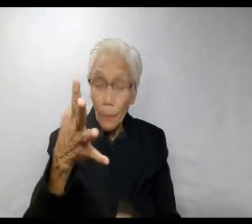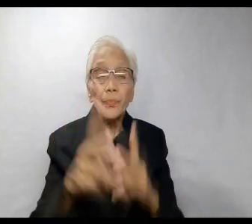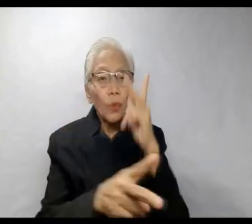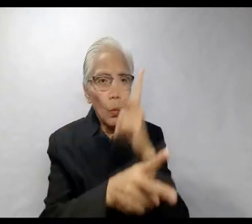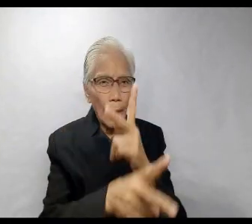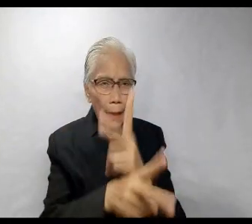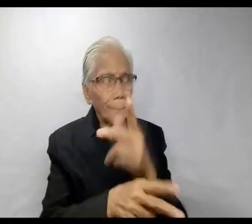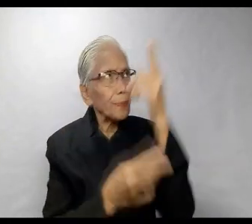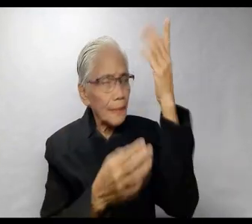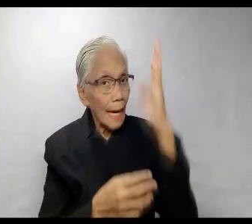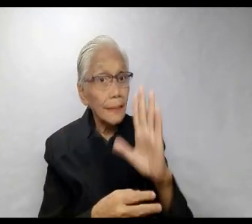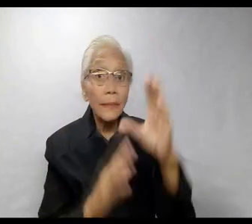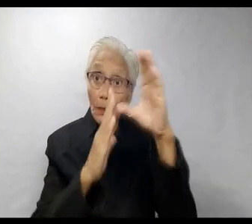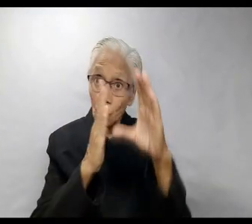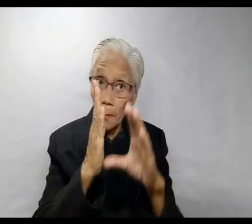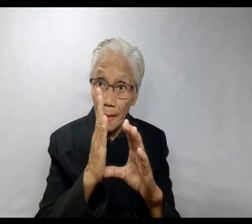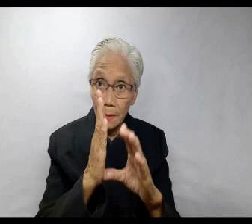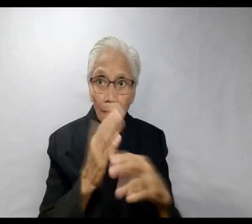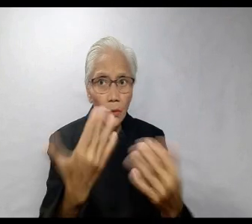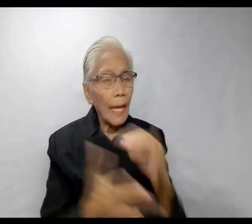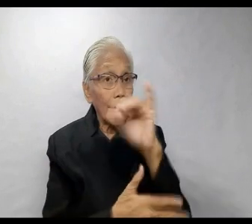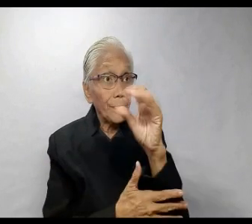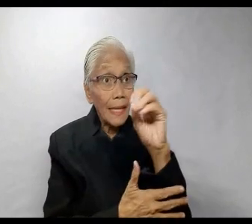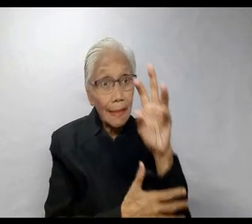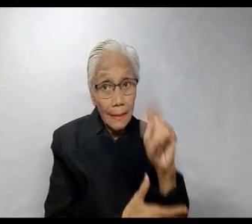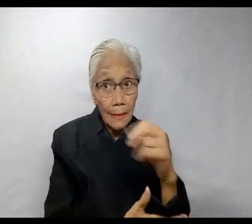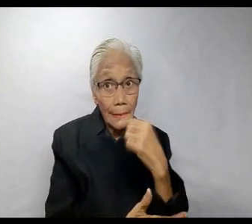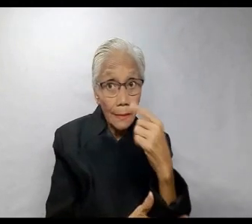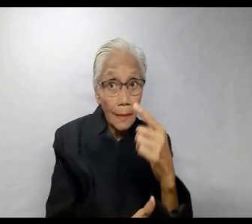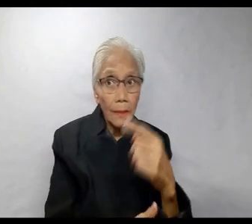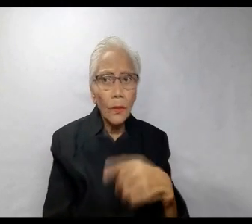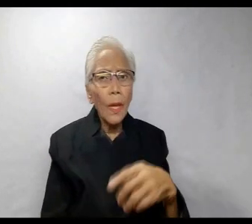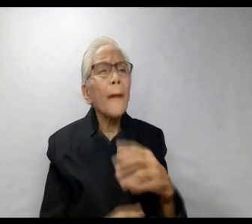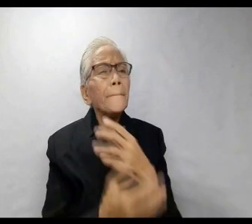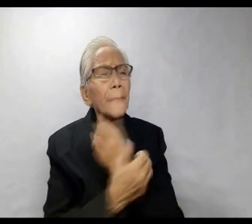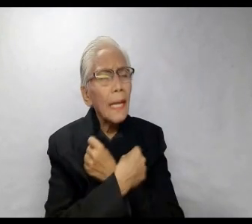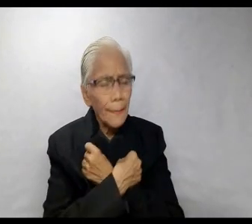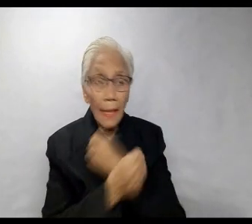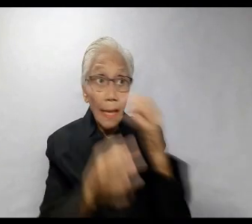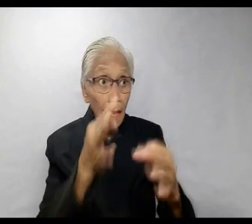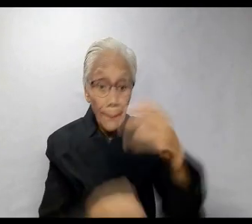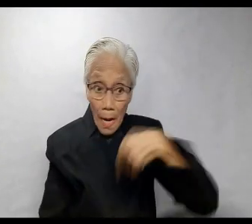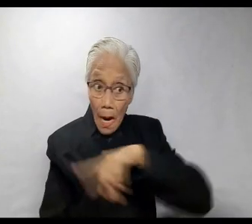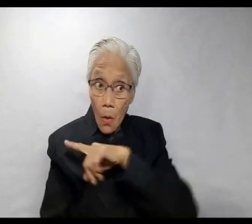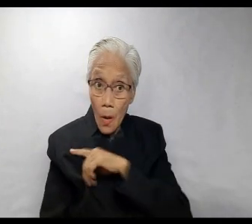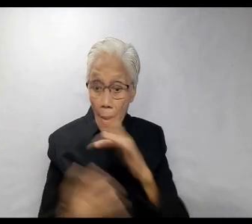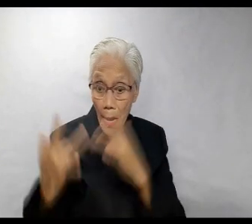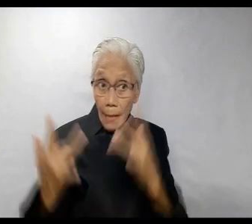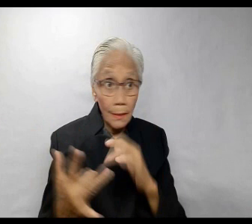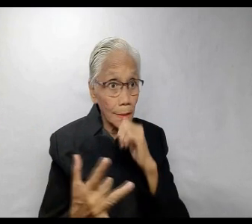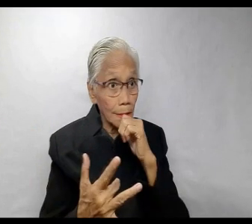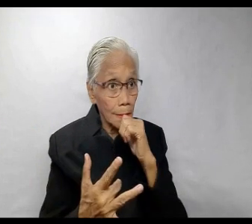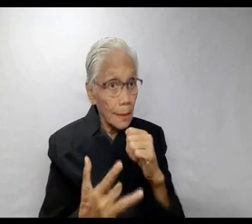keep God's commandments. The first letter of John says, Beloved, if our hearts do not condemn